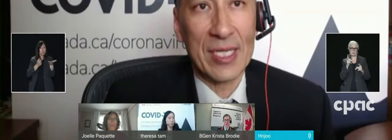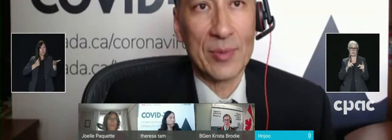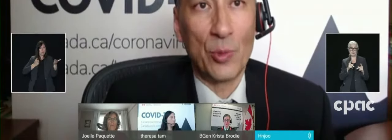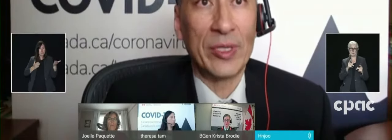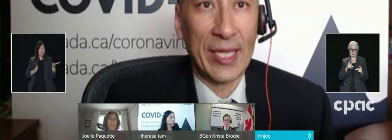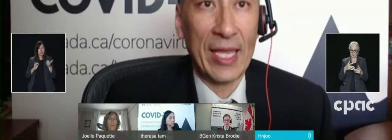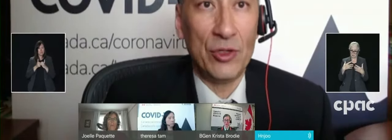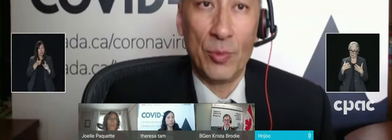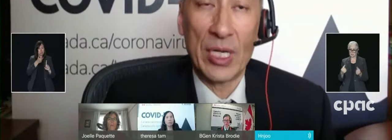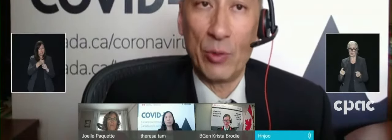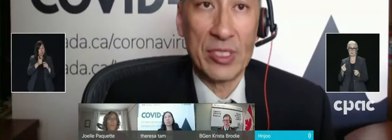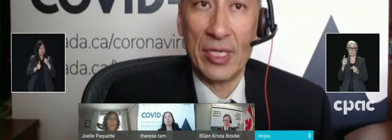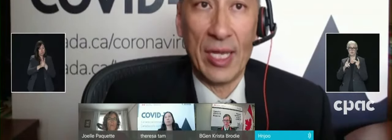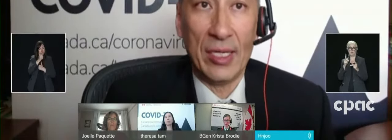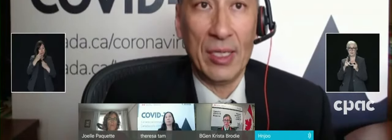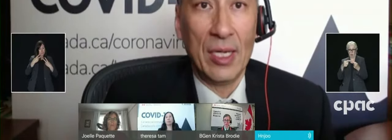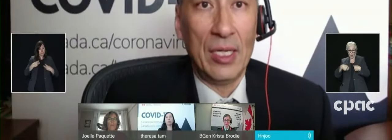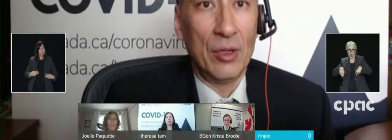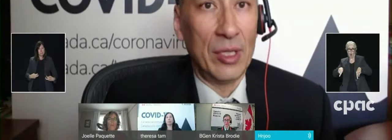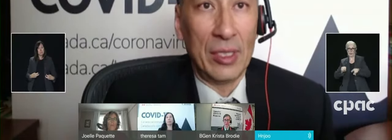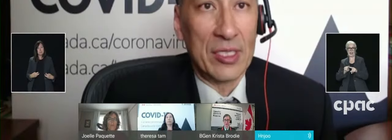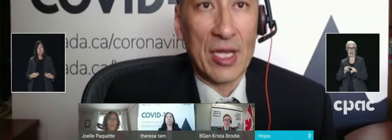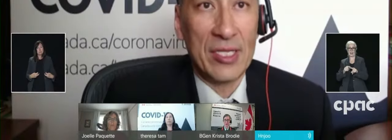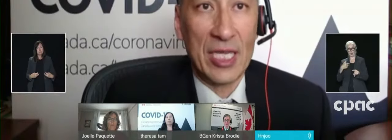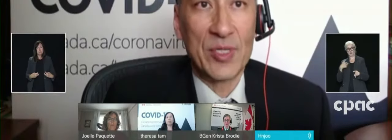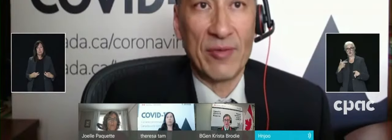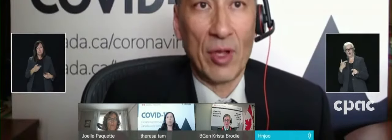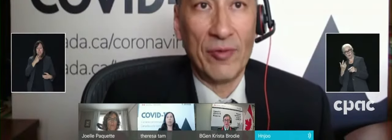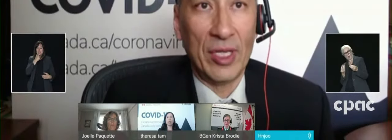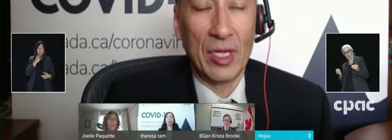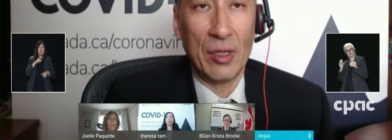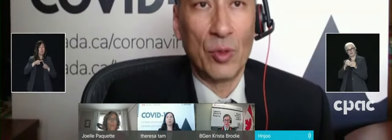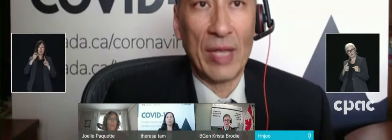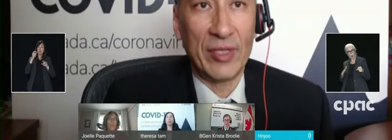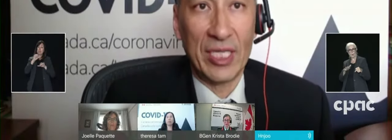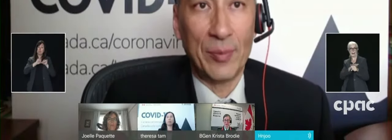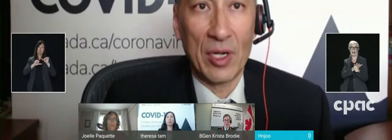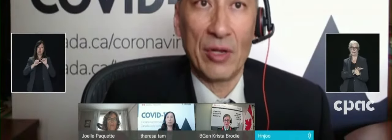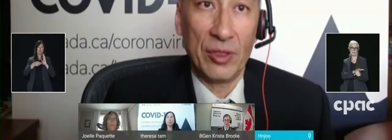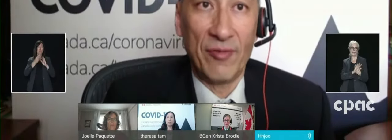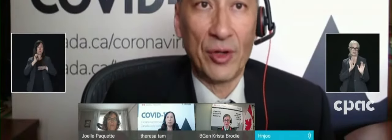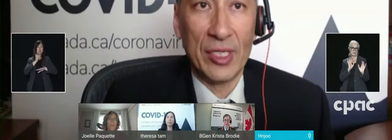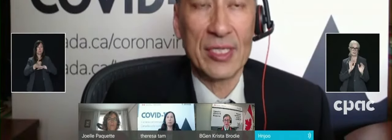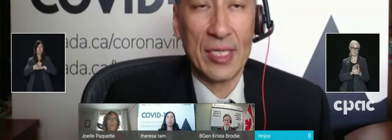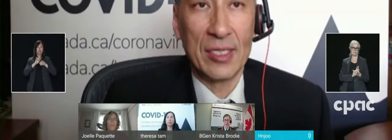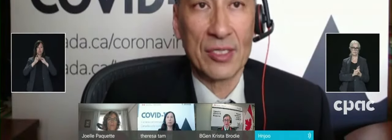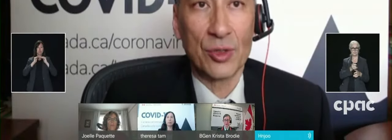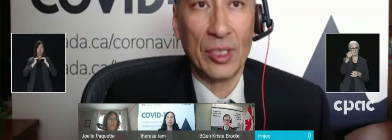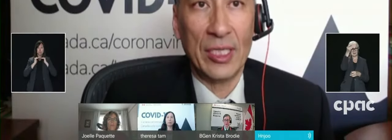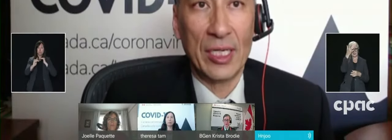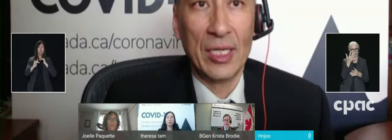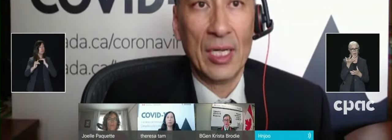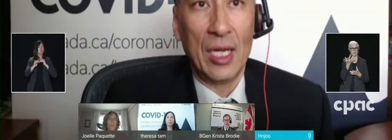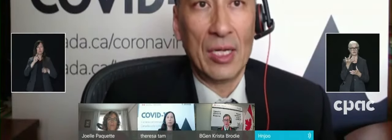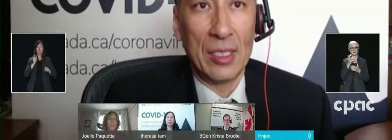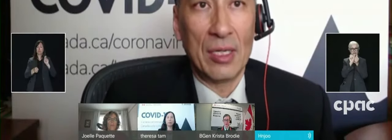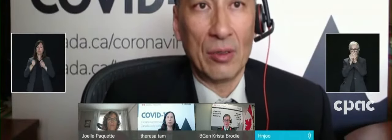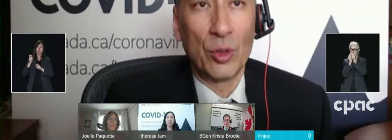the risk assessment, what they can do. But I would say, hey, the science keeps evolving. We'll have to keep an eye on the variants, and